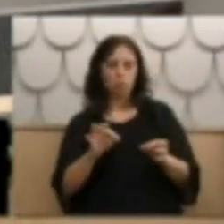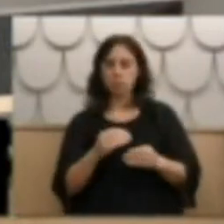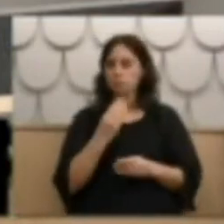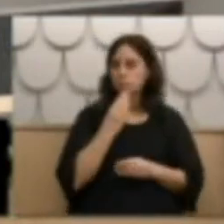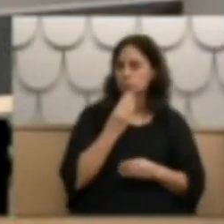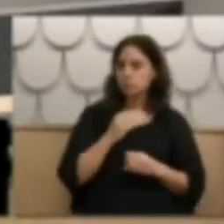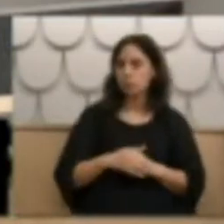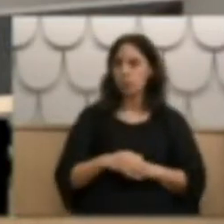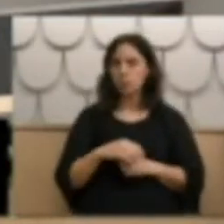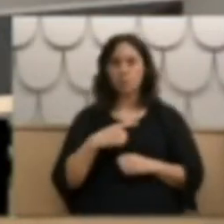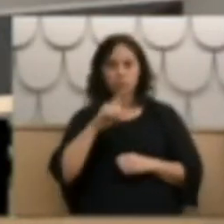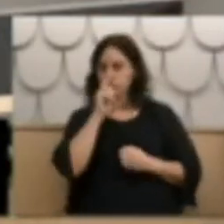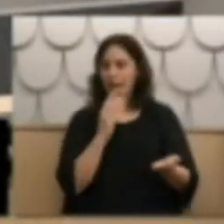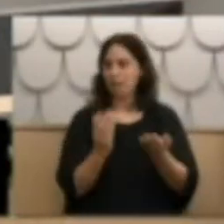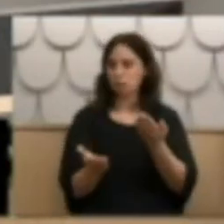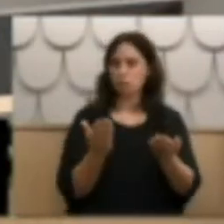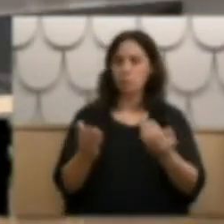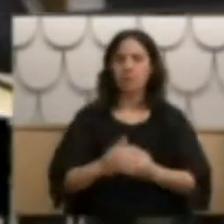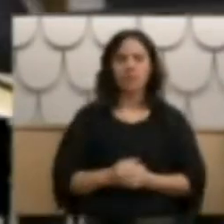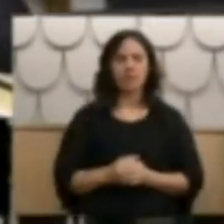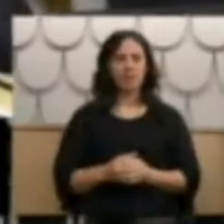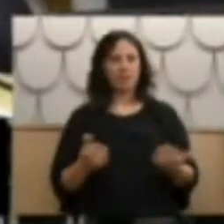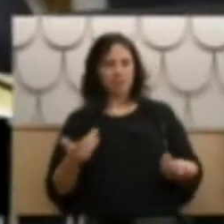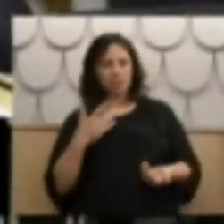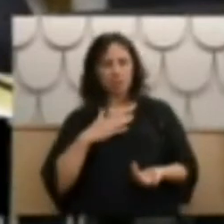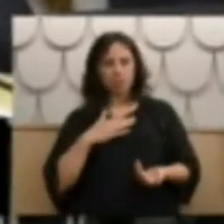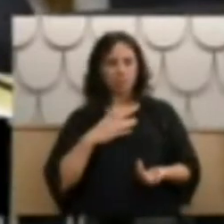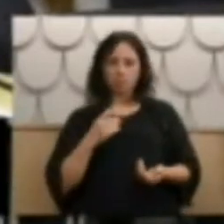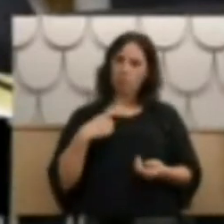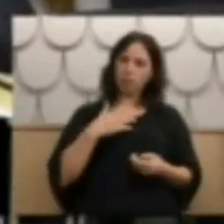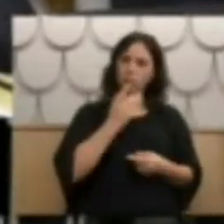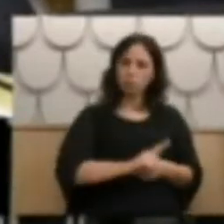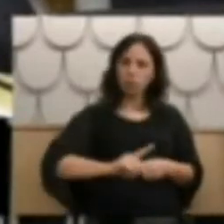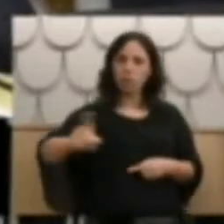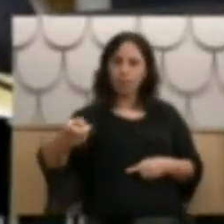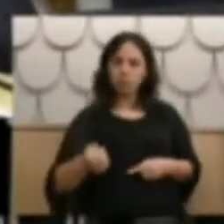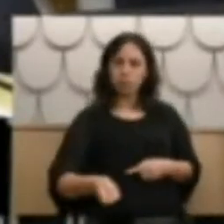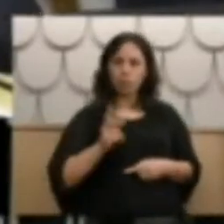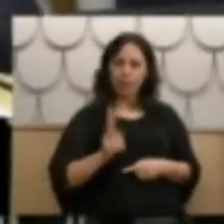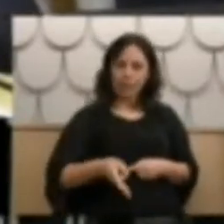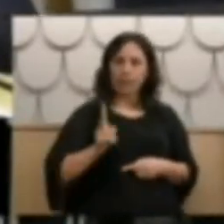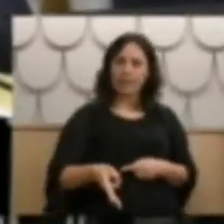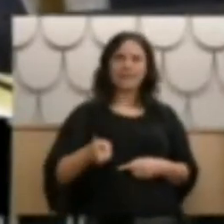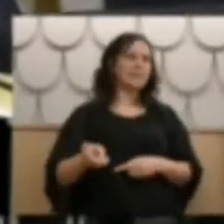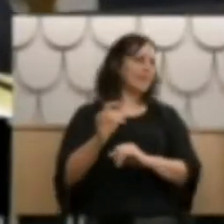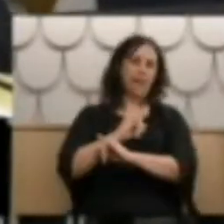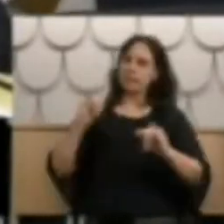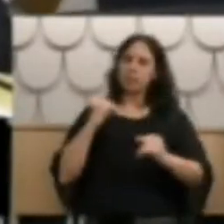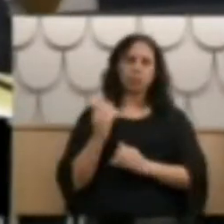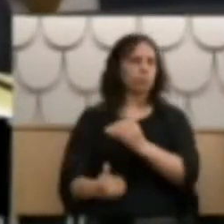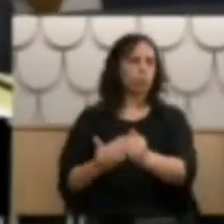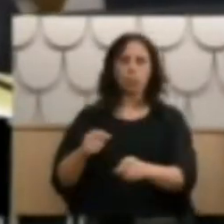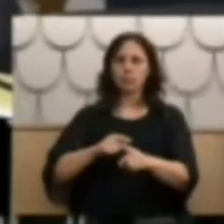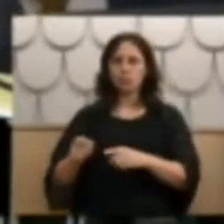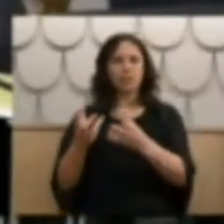not a direct comparator. No, they're not. I mean, who wants to go back to litigation all the time? It's a terrible process to